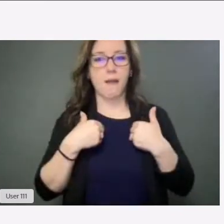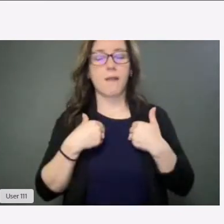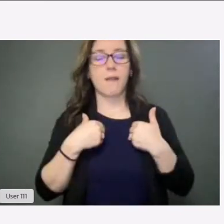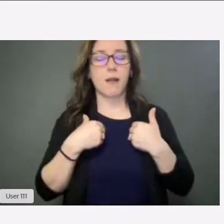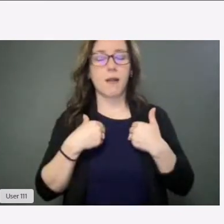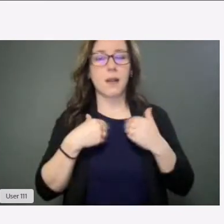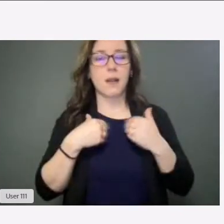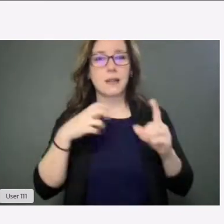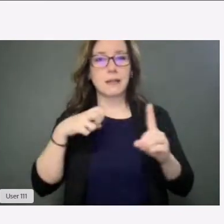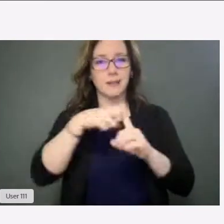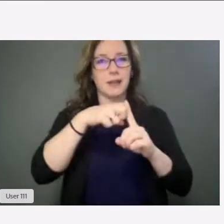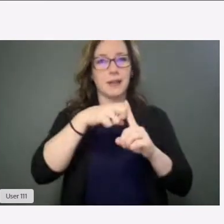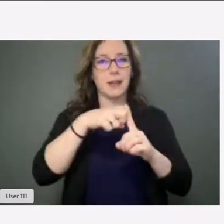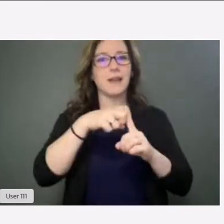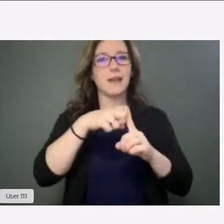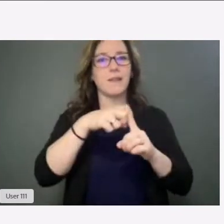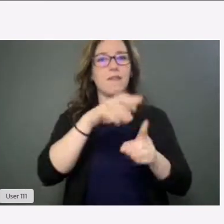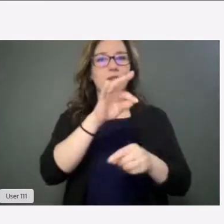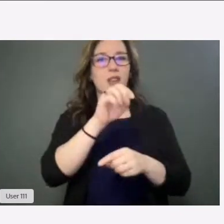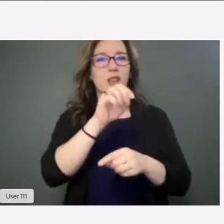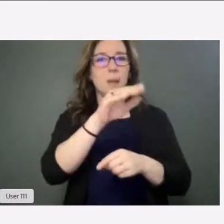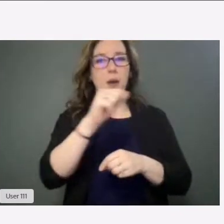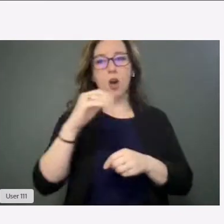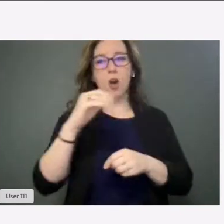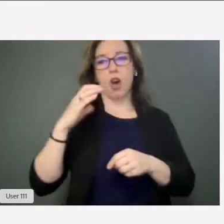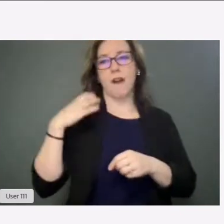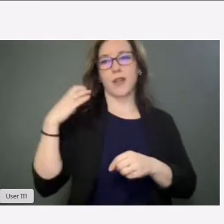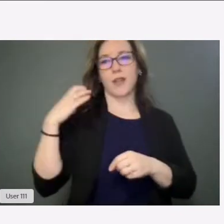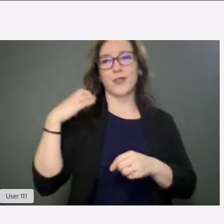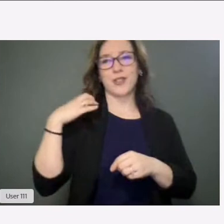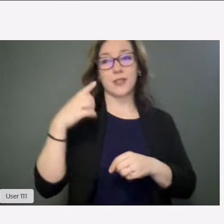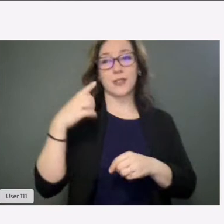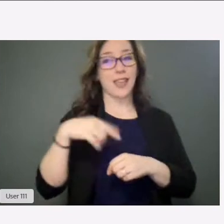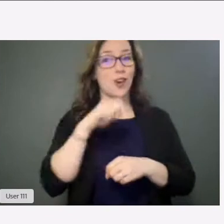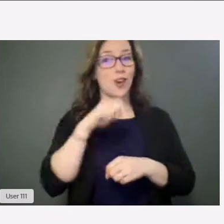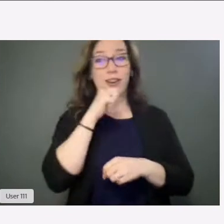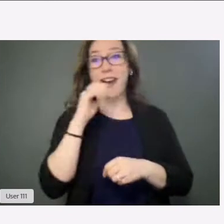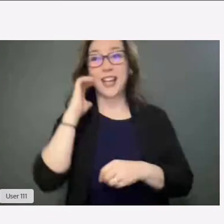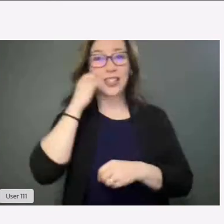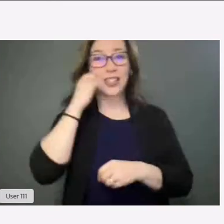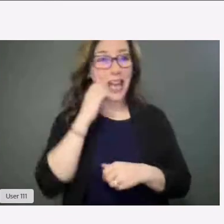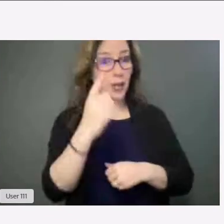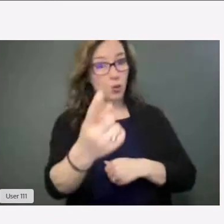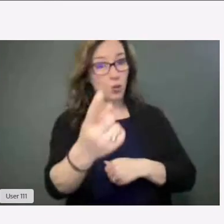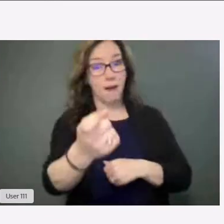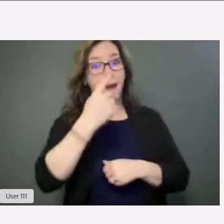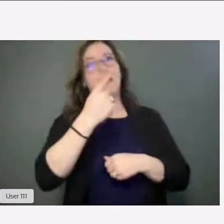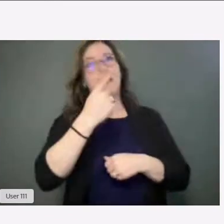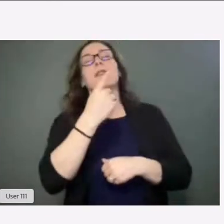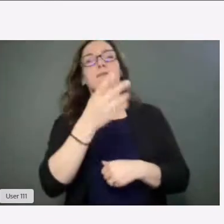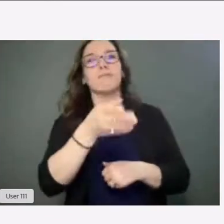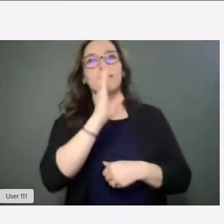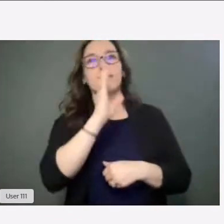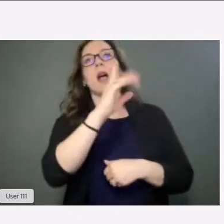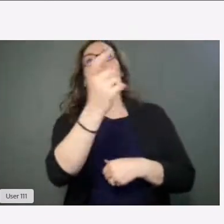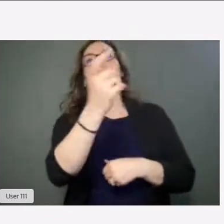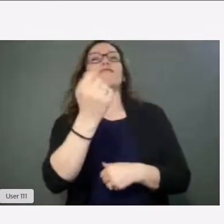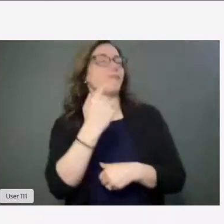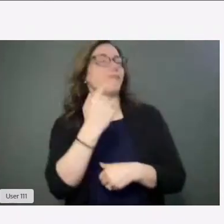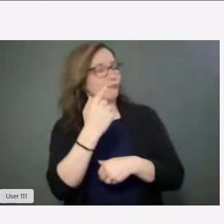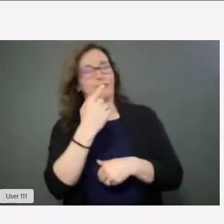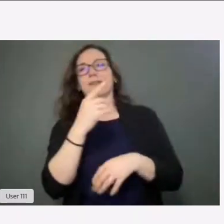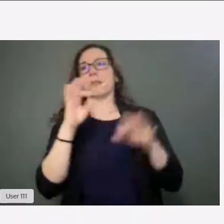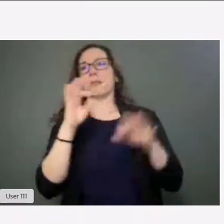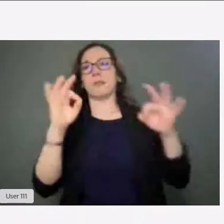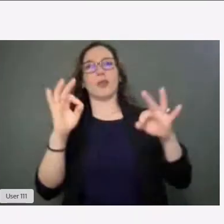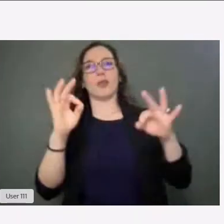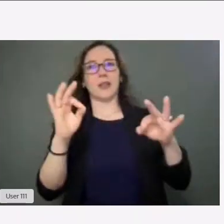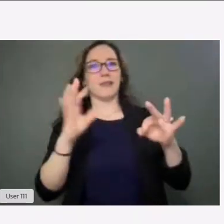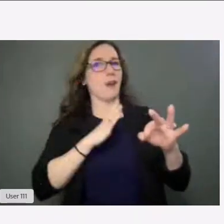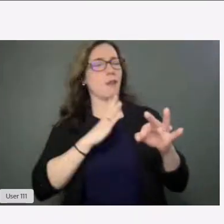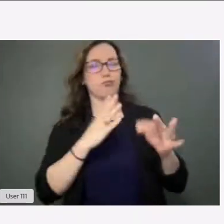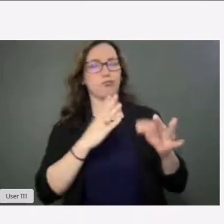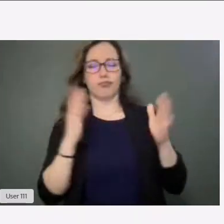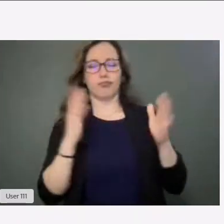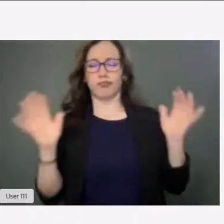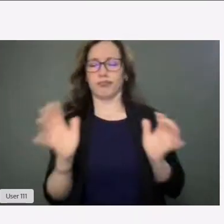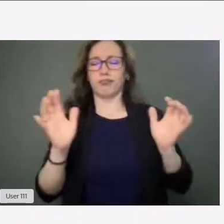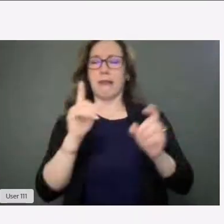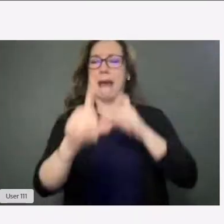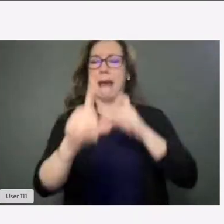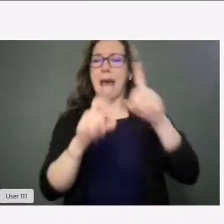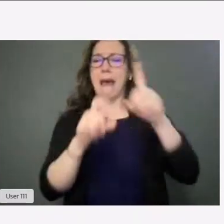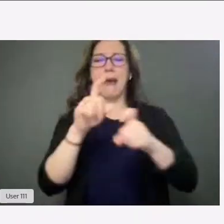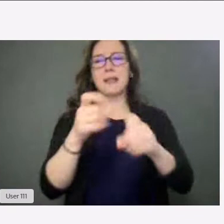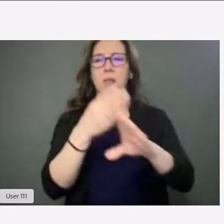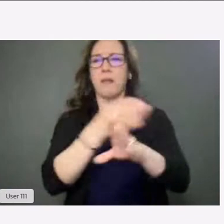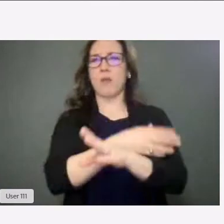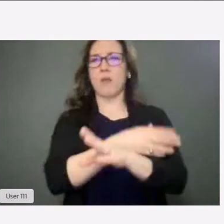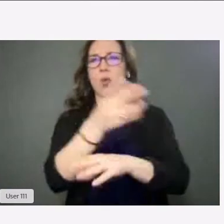that they have relationships with. They are not shy at all to ask us any questions. And I would encourage, you know, ask before you submit,